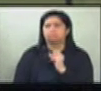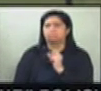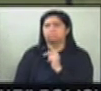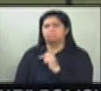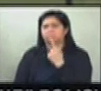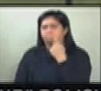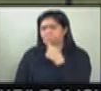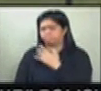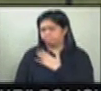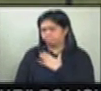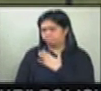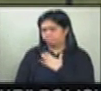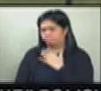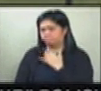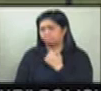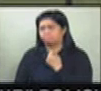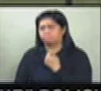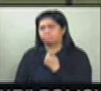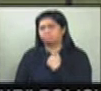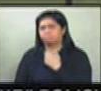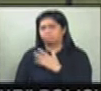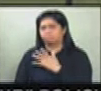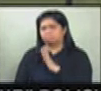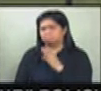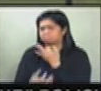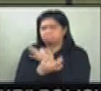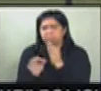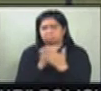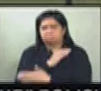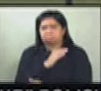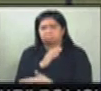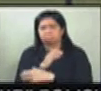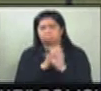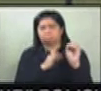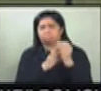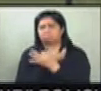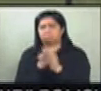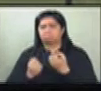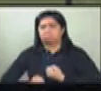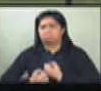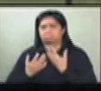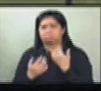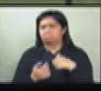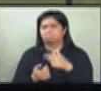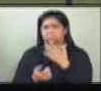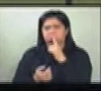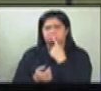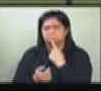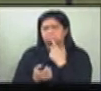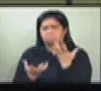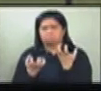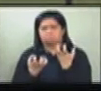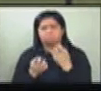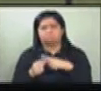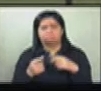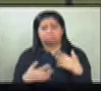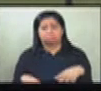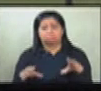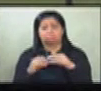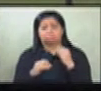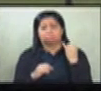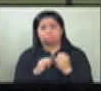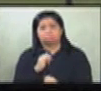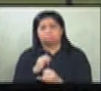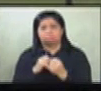Sa akin naman, it's a free country. Everybody is free to express whatever they want. But the end of the day,